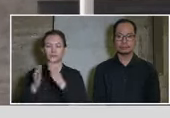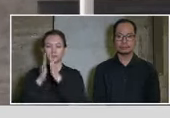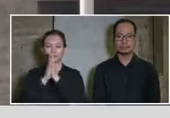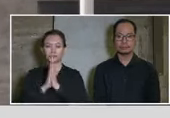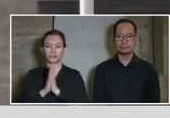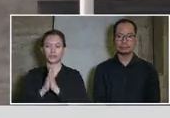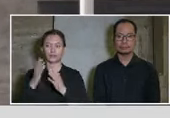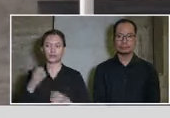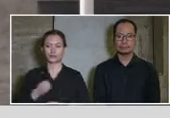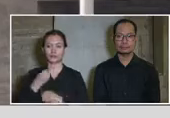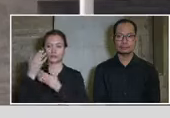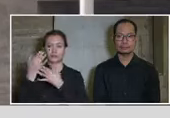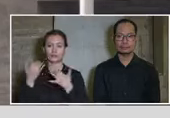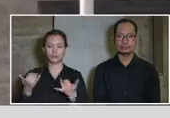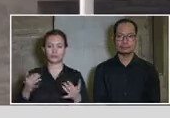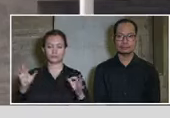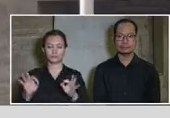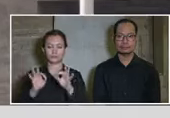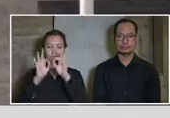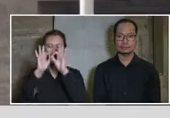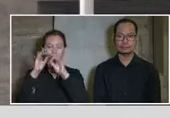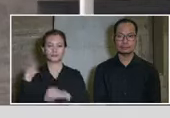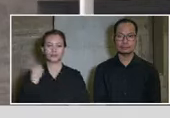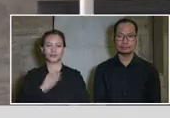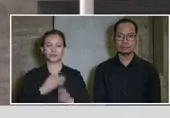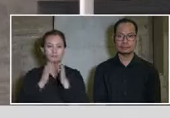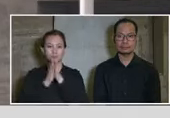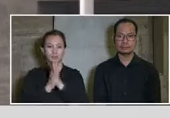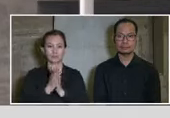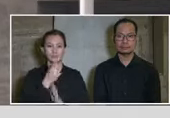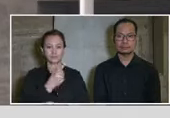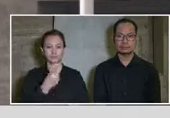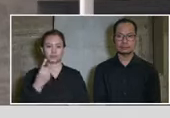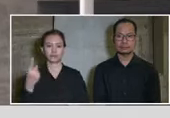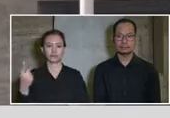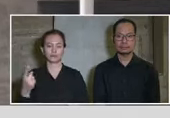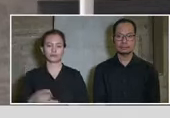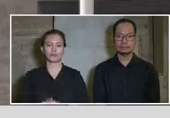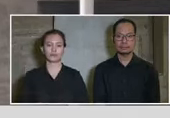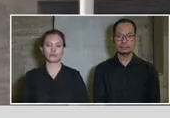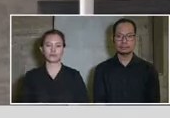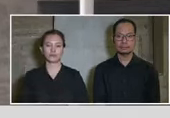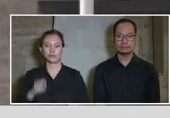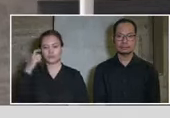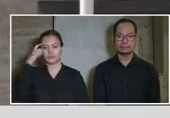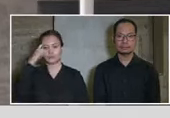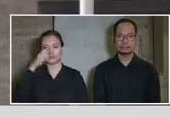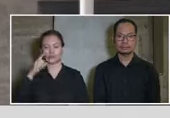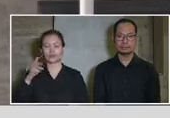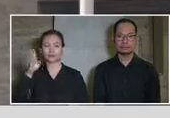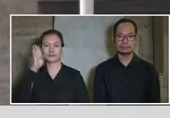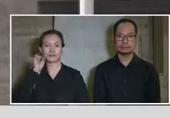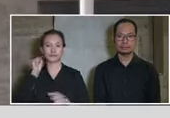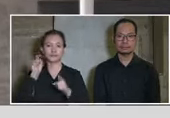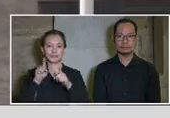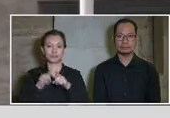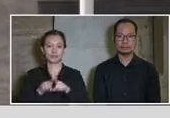this Mass, our prayers for one another, for our brothers and